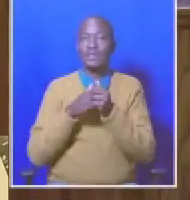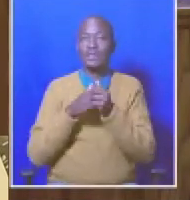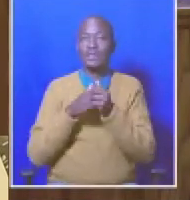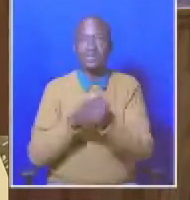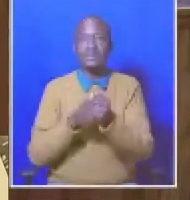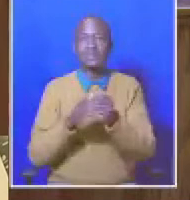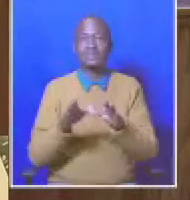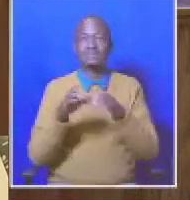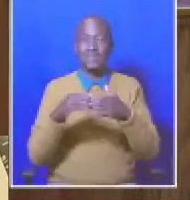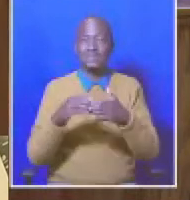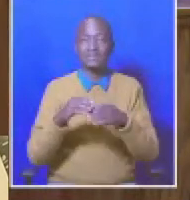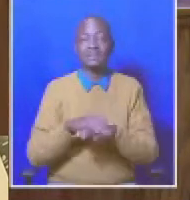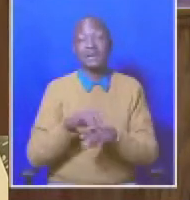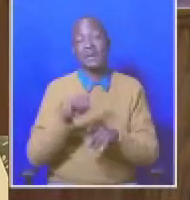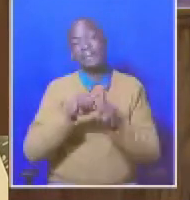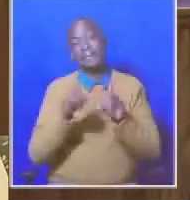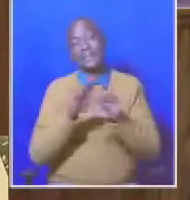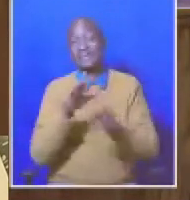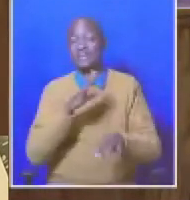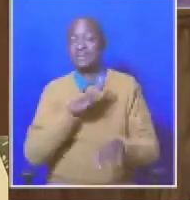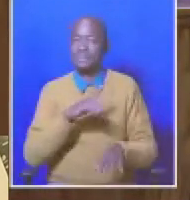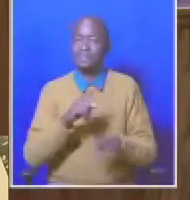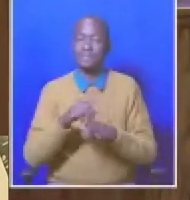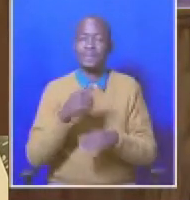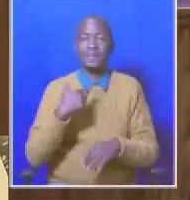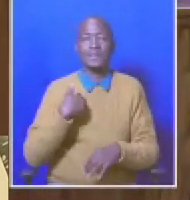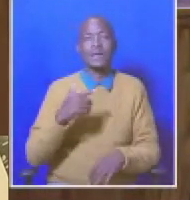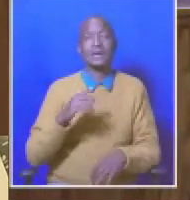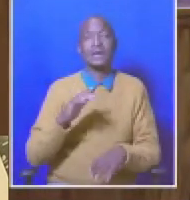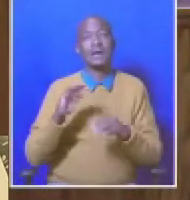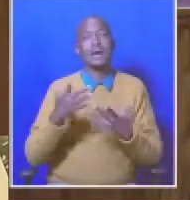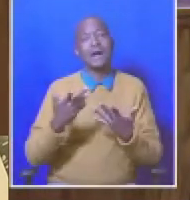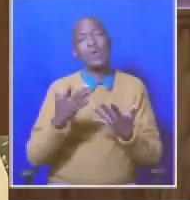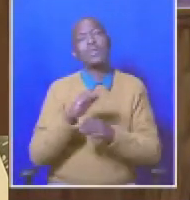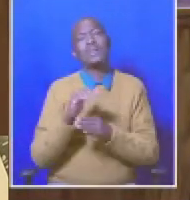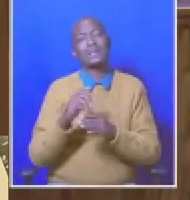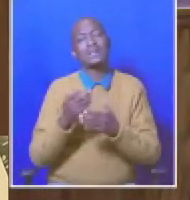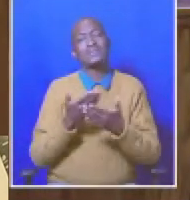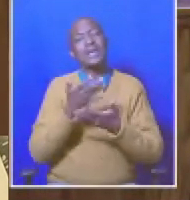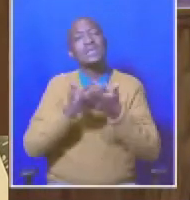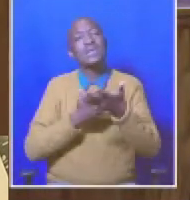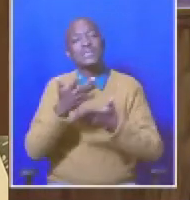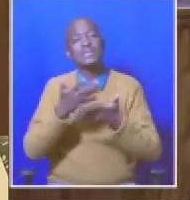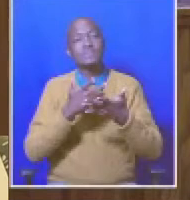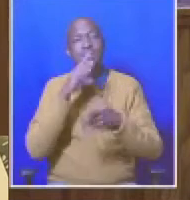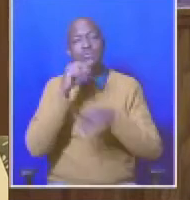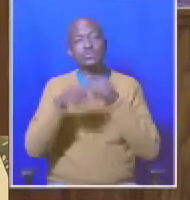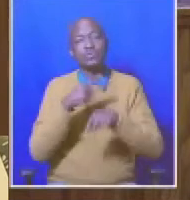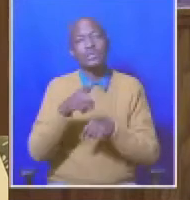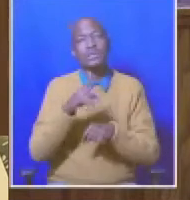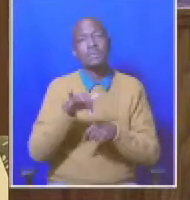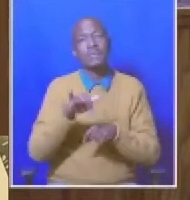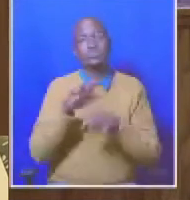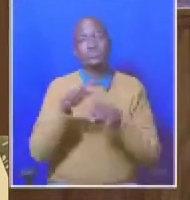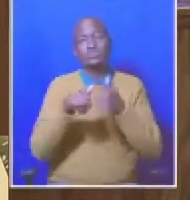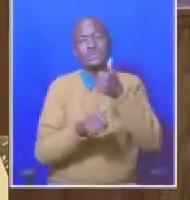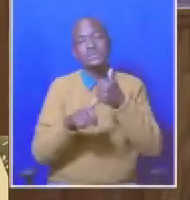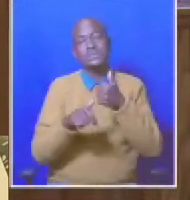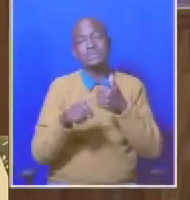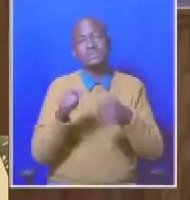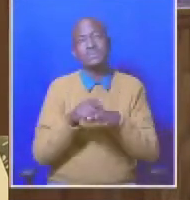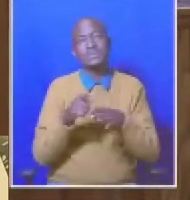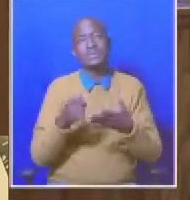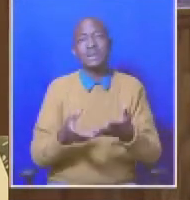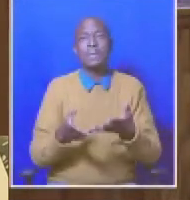ideologies. Nevertheless, how will the engagements which you refer to, Deputy President, benefit